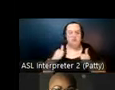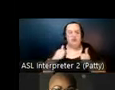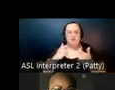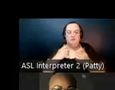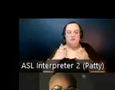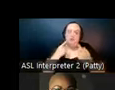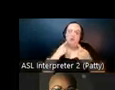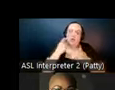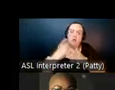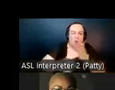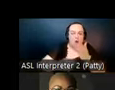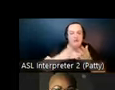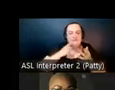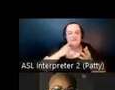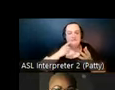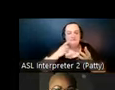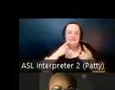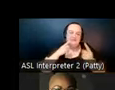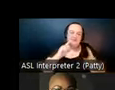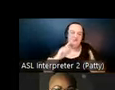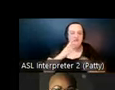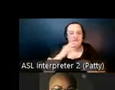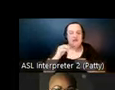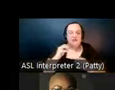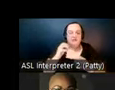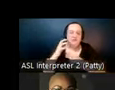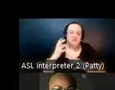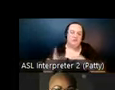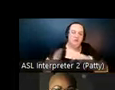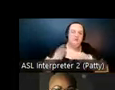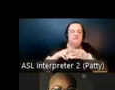and strength capacity of our NPS workforce.